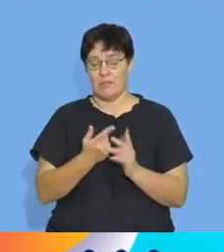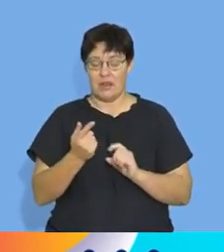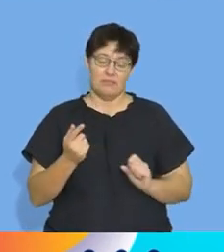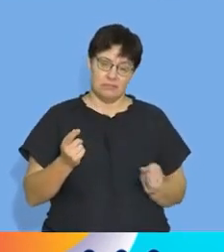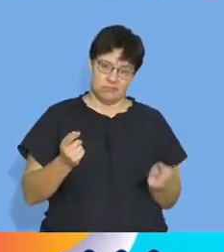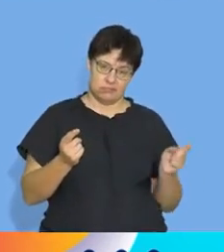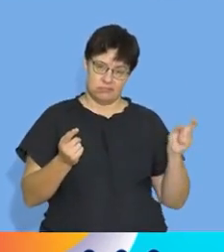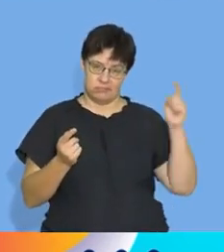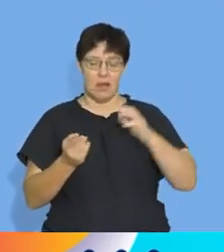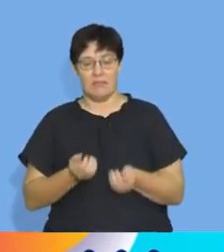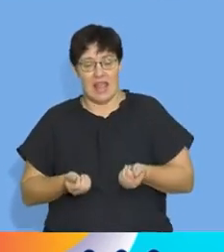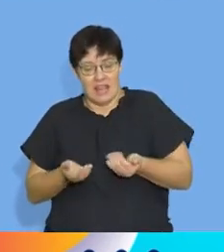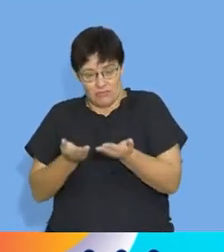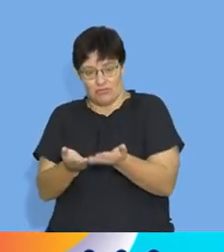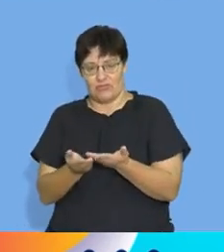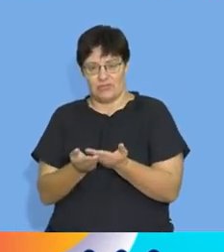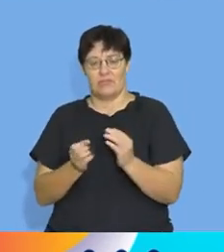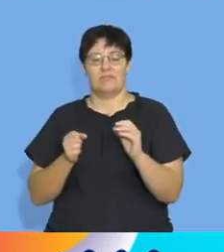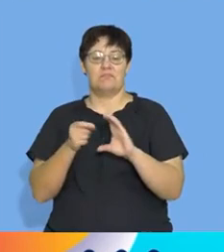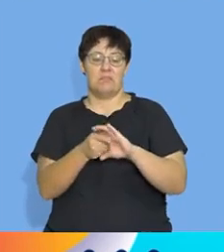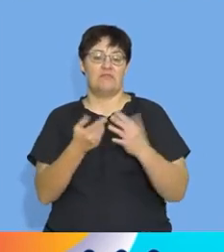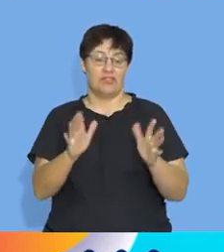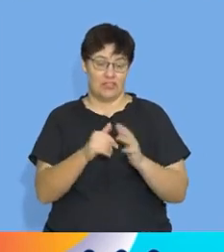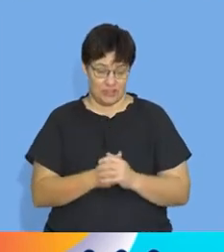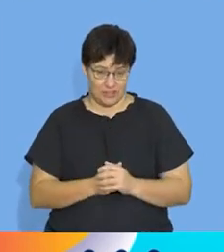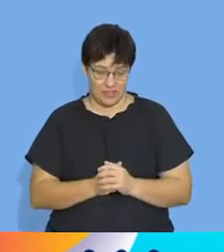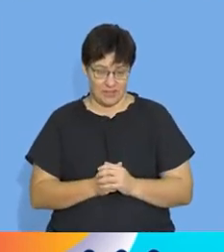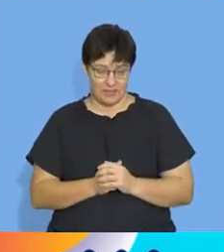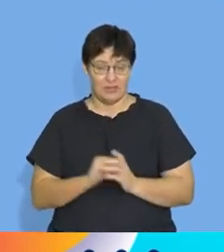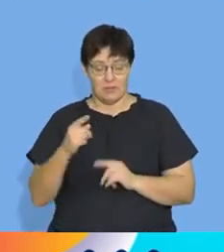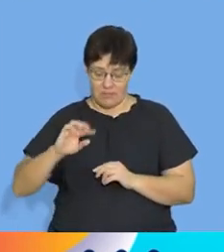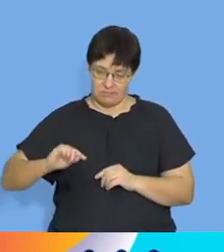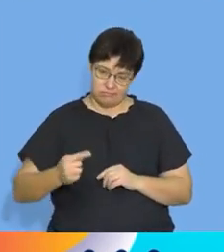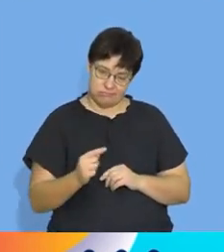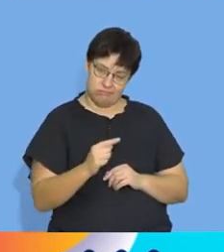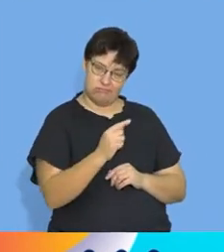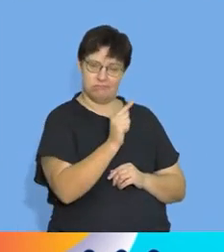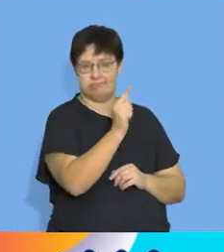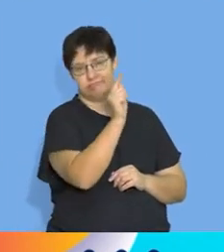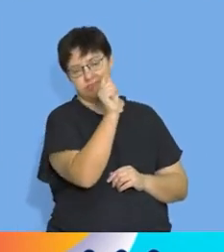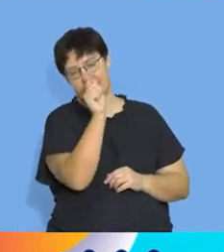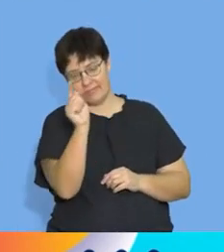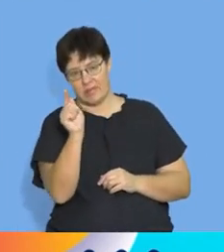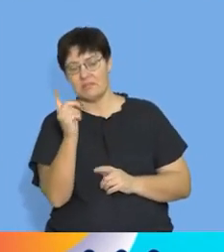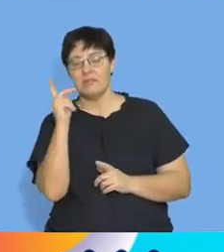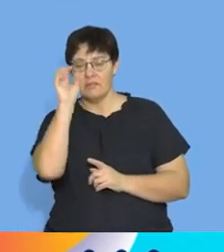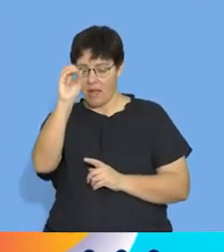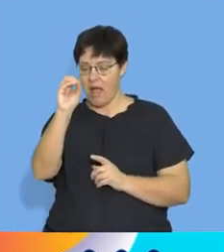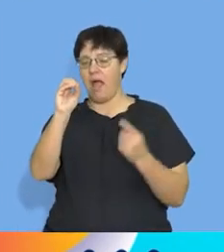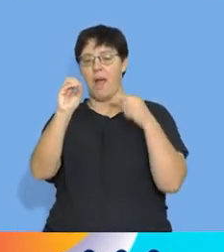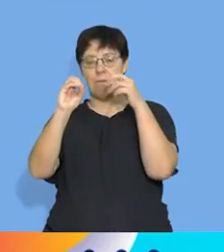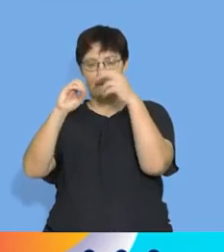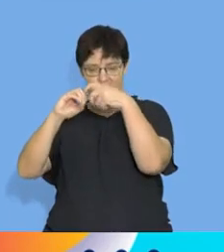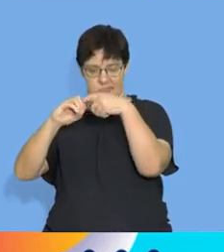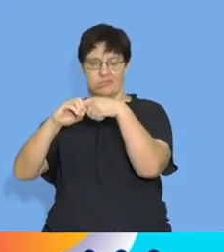that sperms have been introduced into the female reproductive system. So that sperm will travel to hopefully fuse and meet